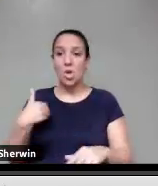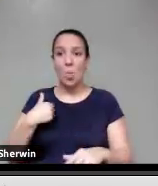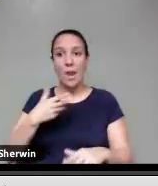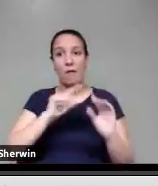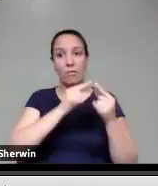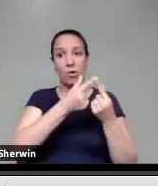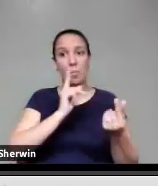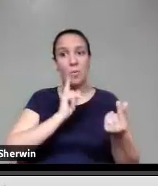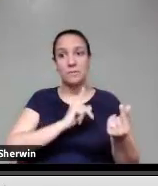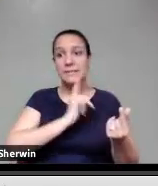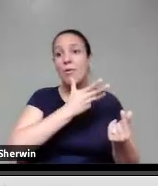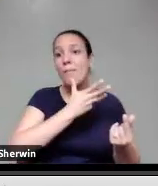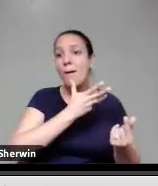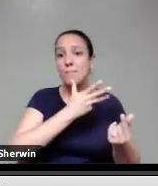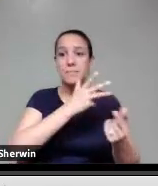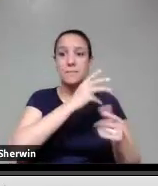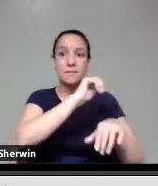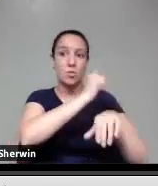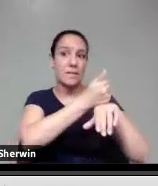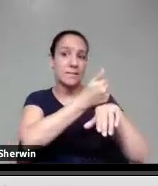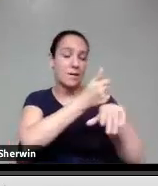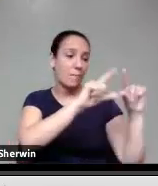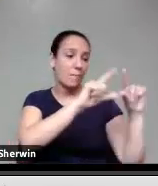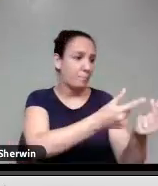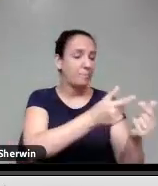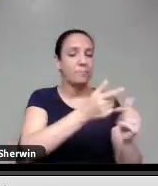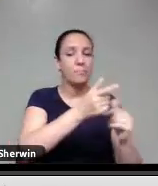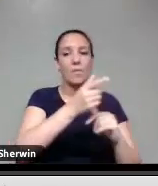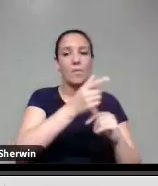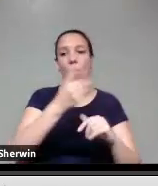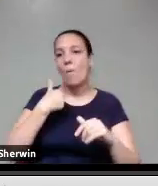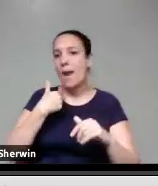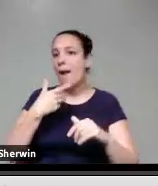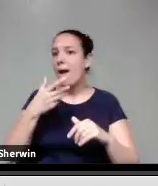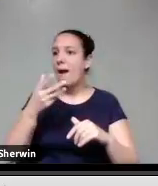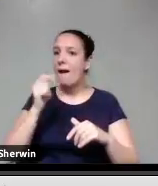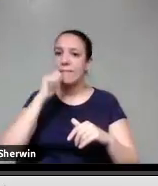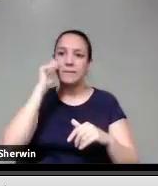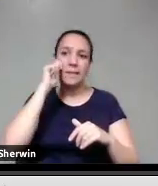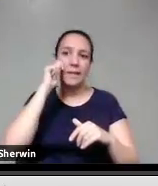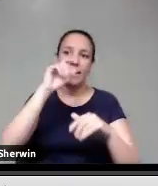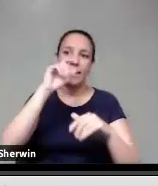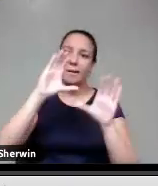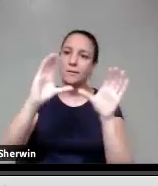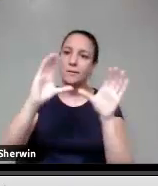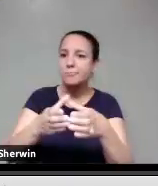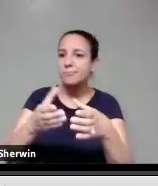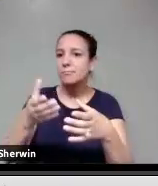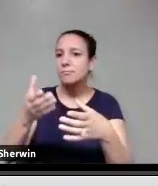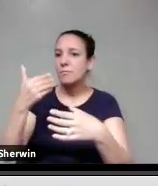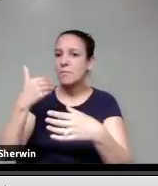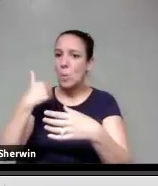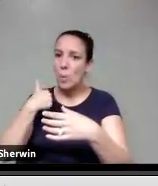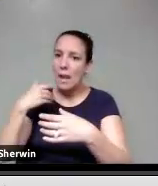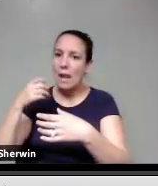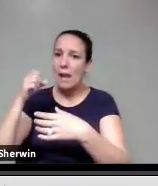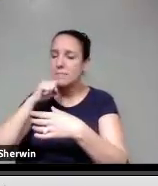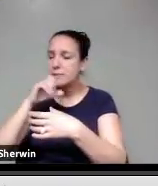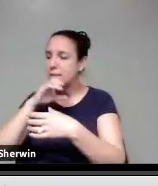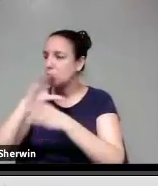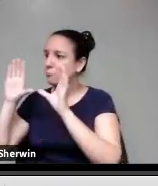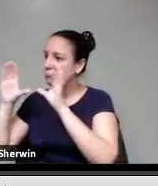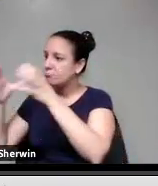let's have this. And there wasn't a lot of involvement. There probably wasn't even a lot of diversity within the group to try to determine